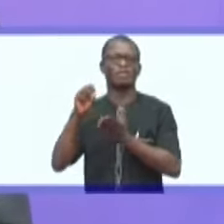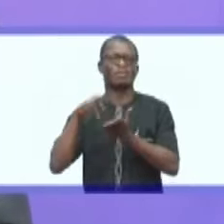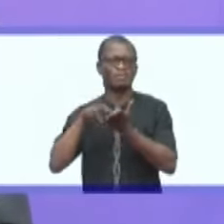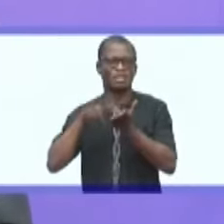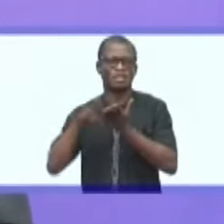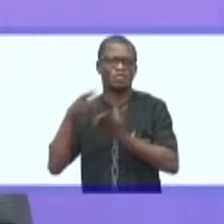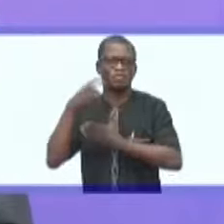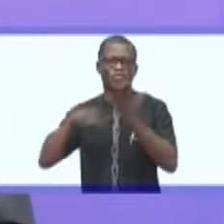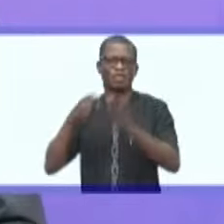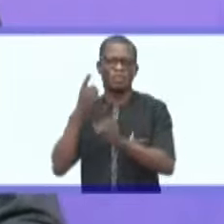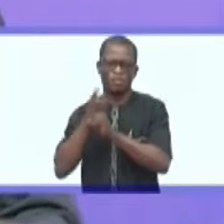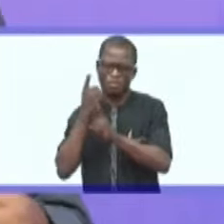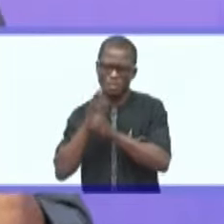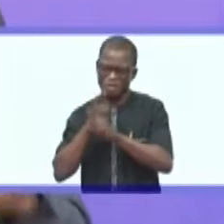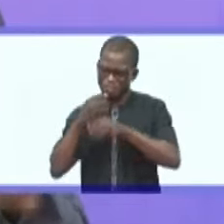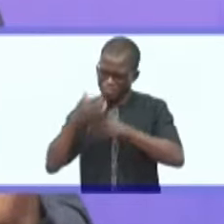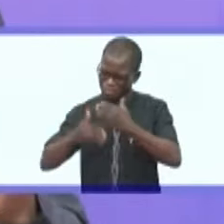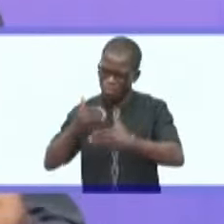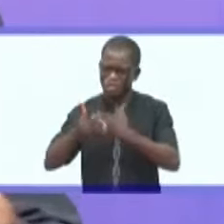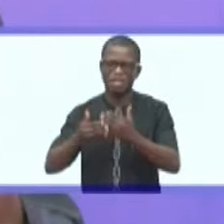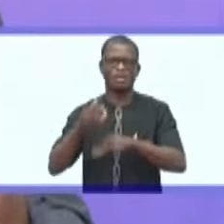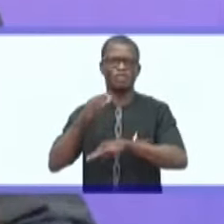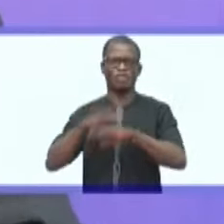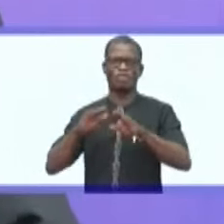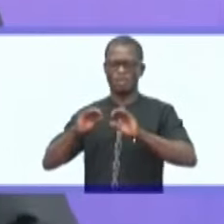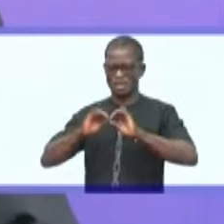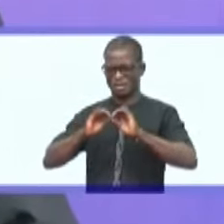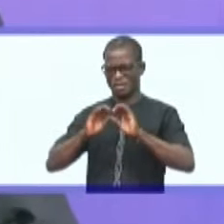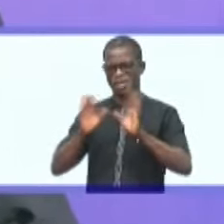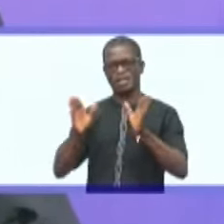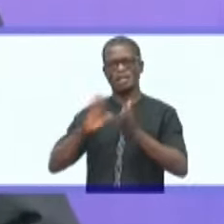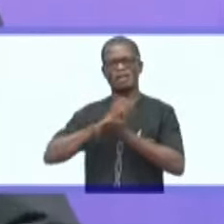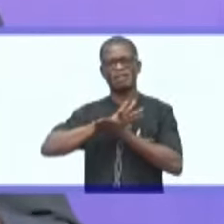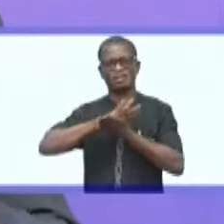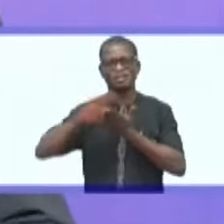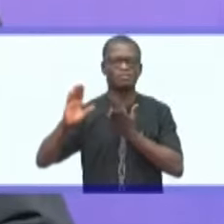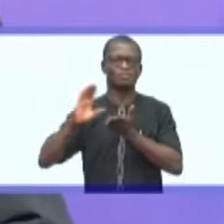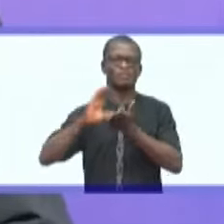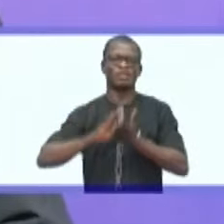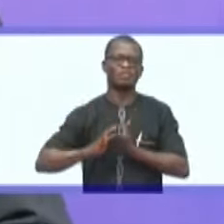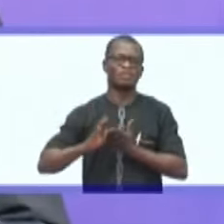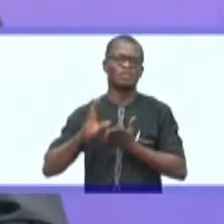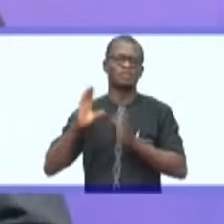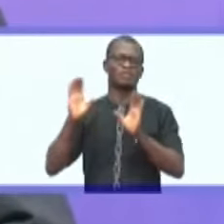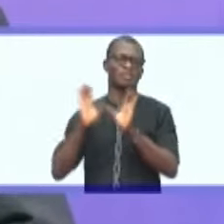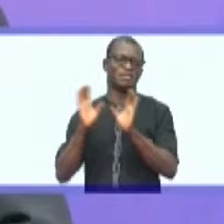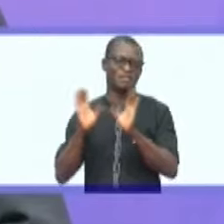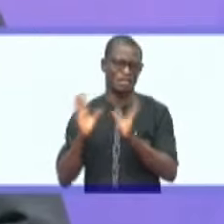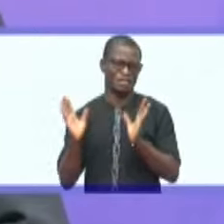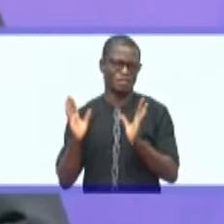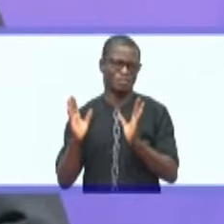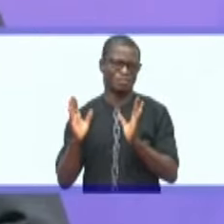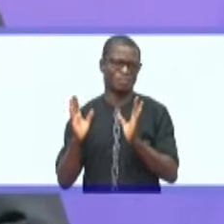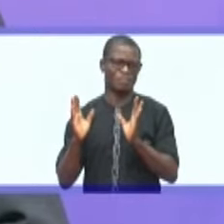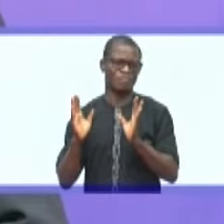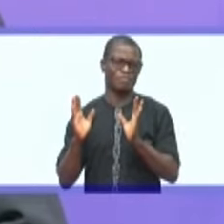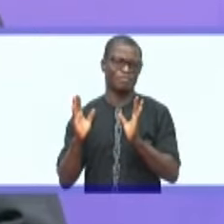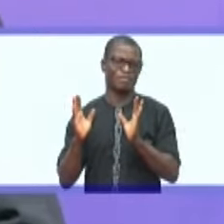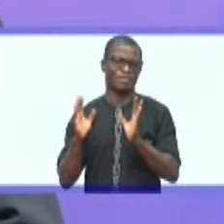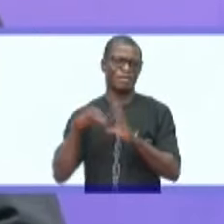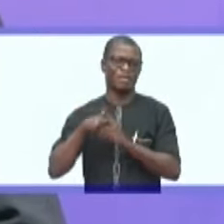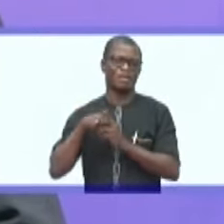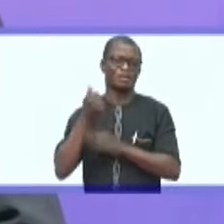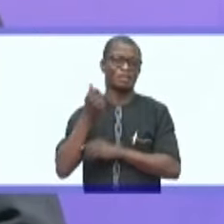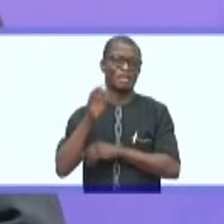now call due process. It was called clean contract certification, proposed to the then federal brand new federal government